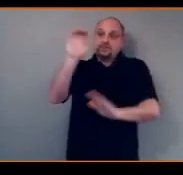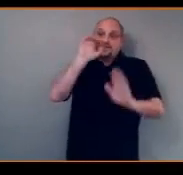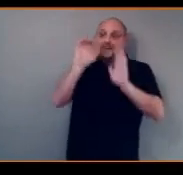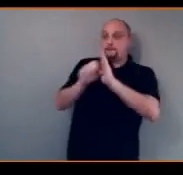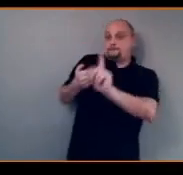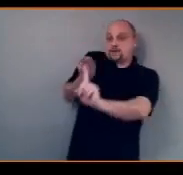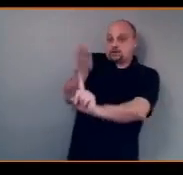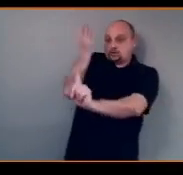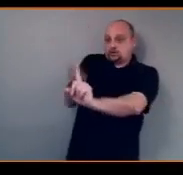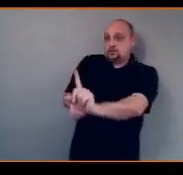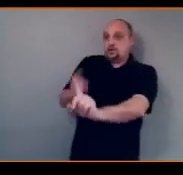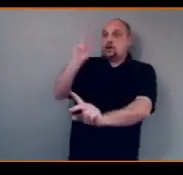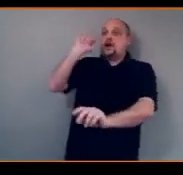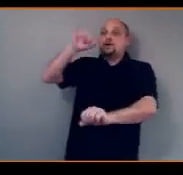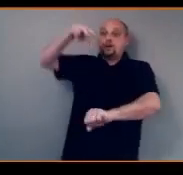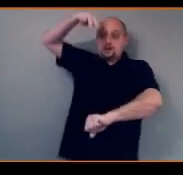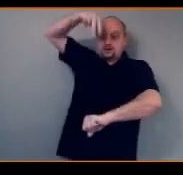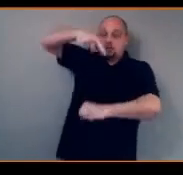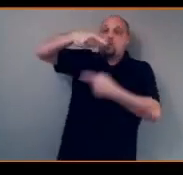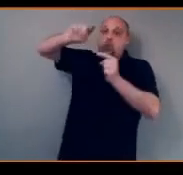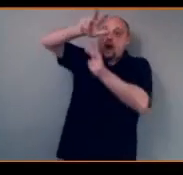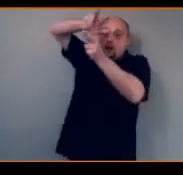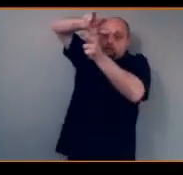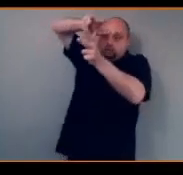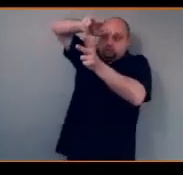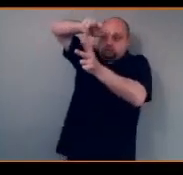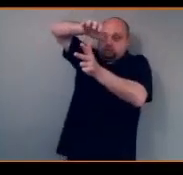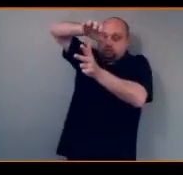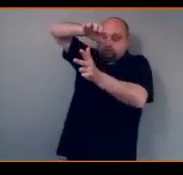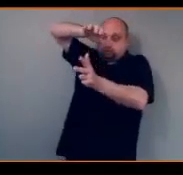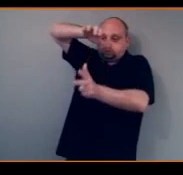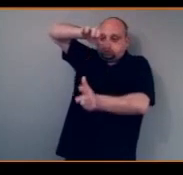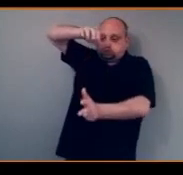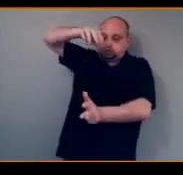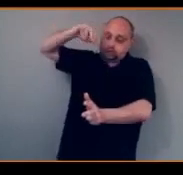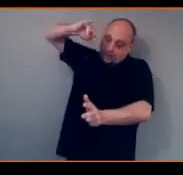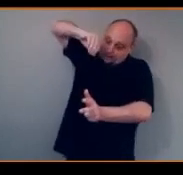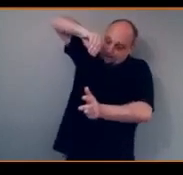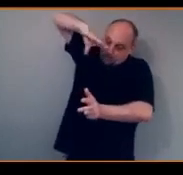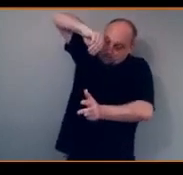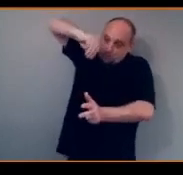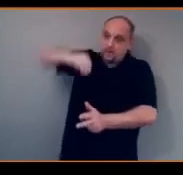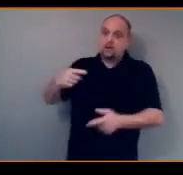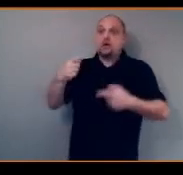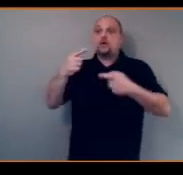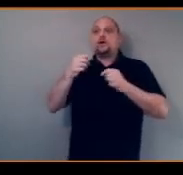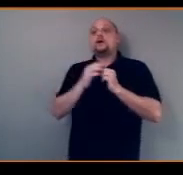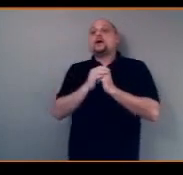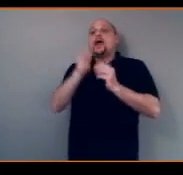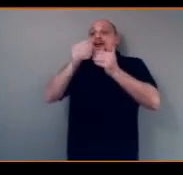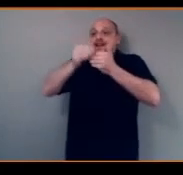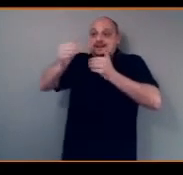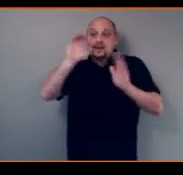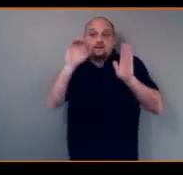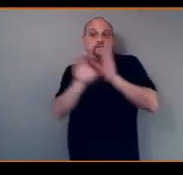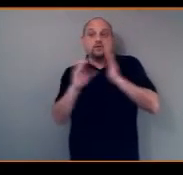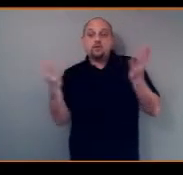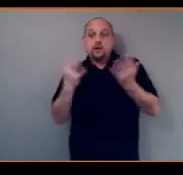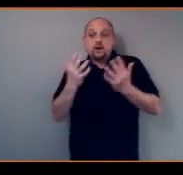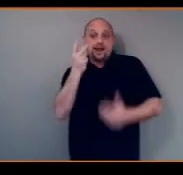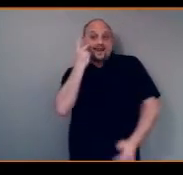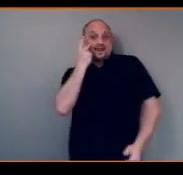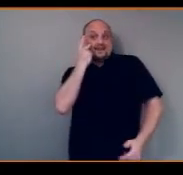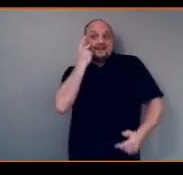the view looking down from the Skycrane, lowering the rover onto the surface of Mars. In this next photo, you can